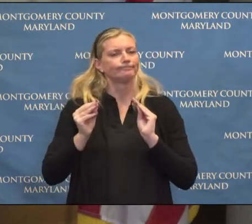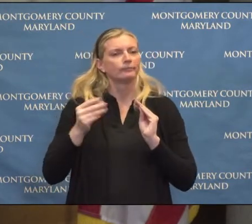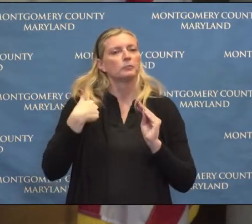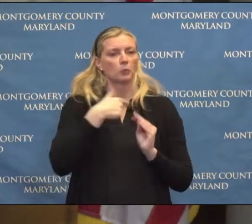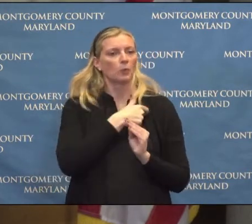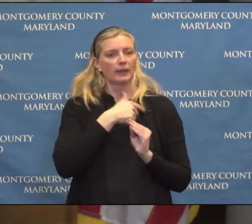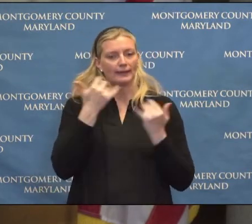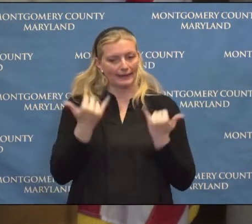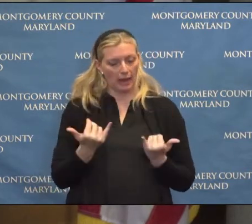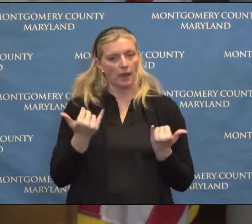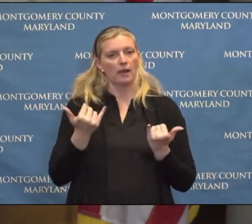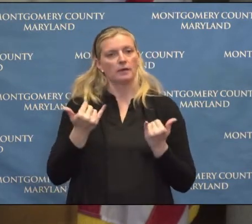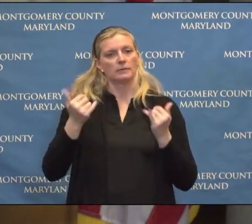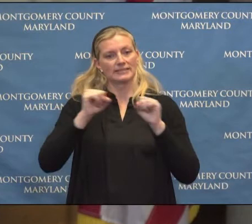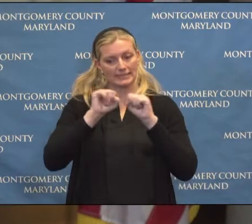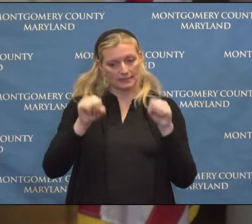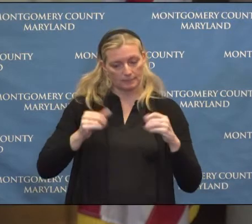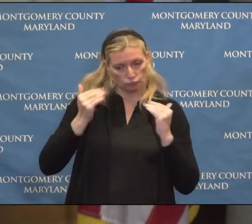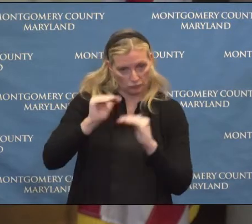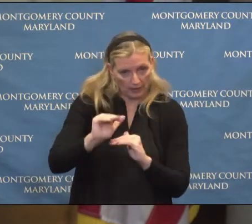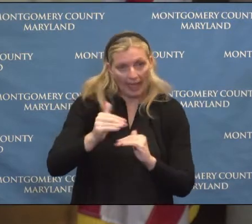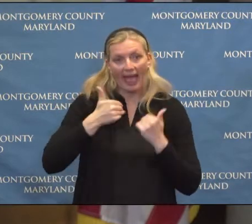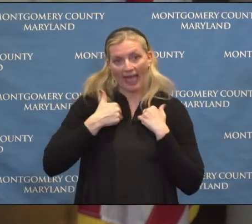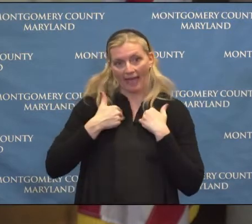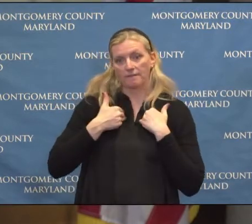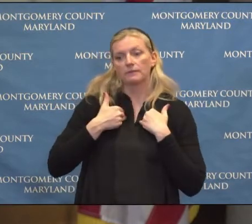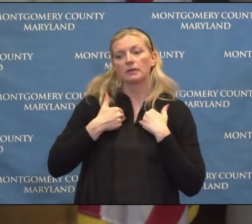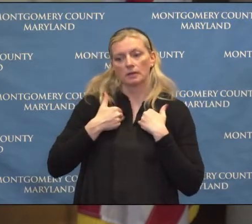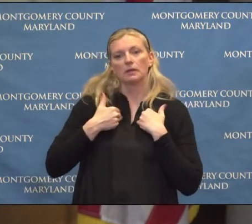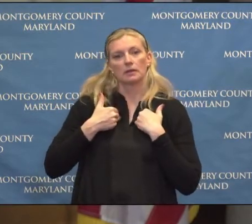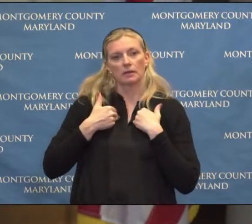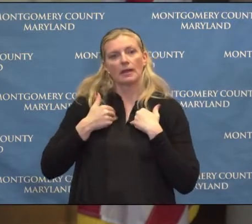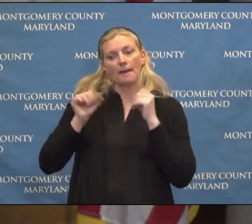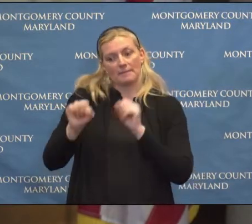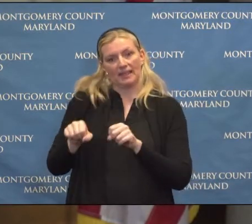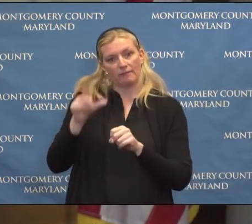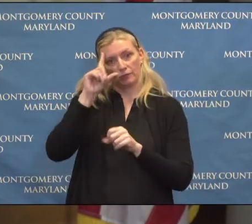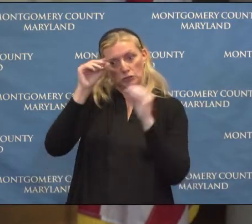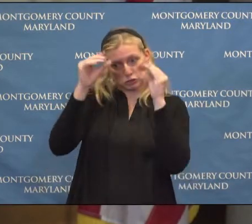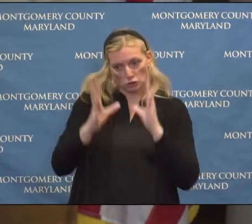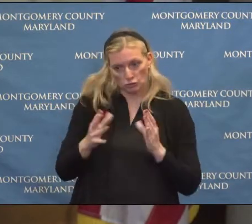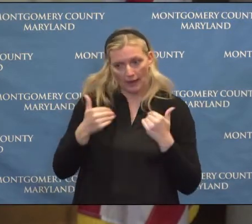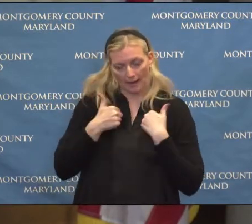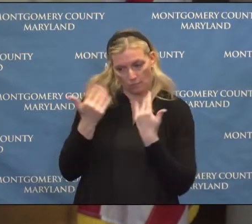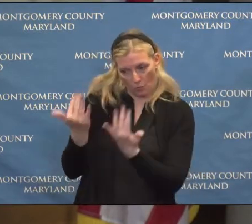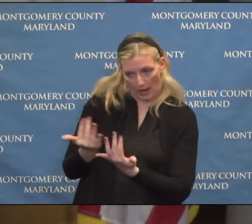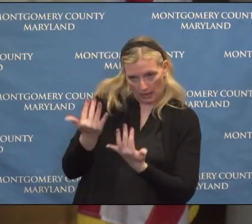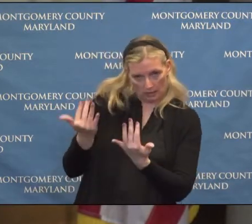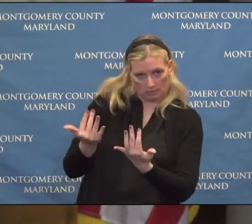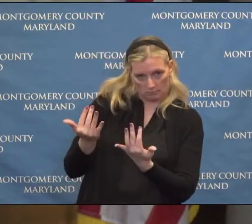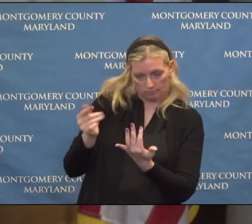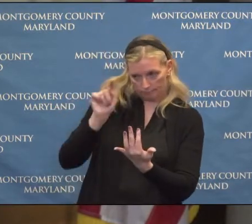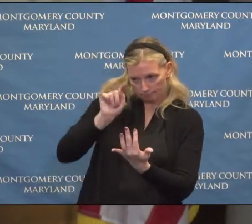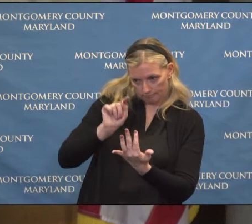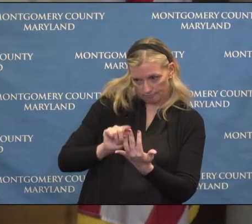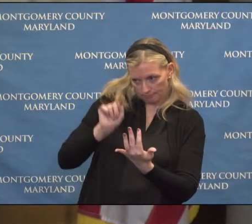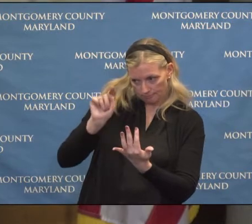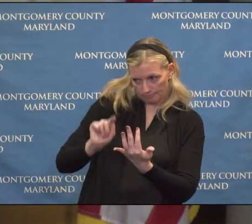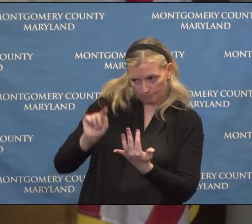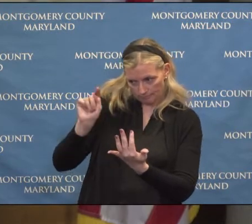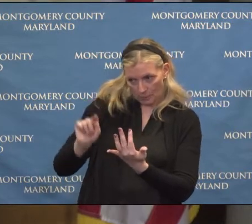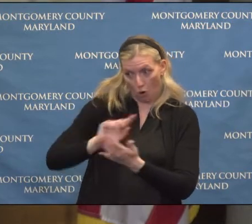system, having waiting rooms, giving the teacher control over the muting function, the